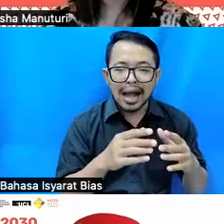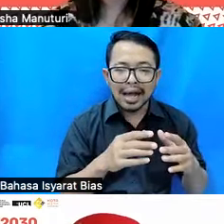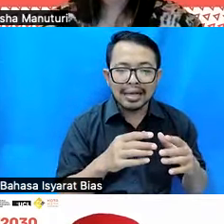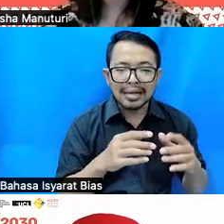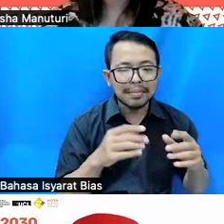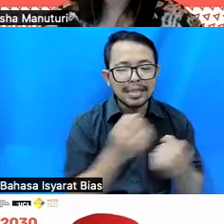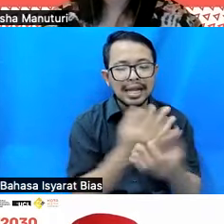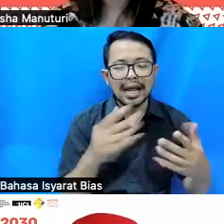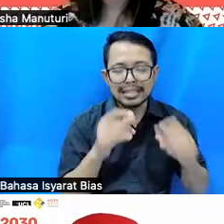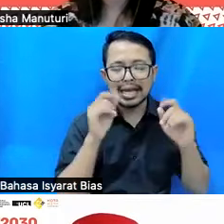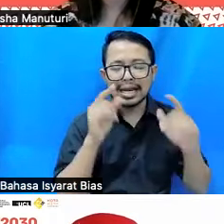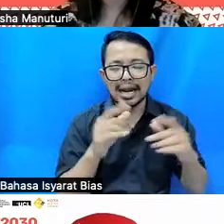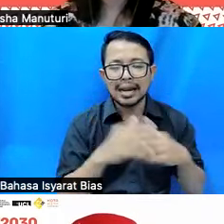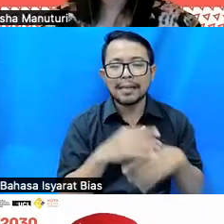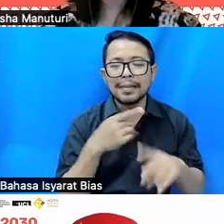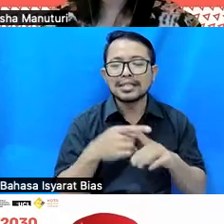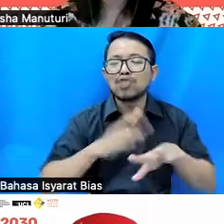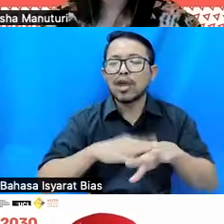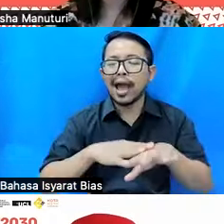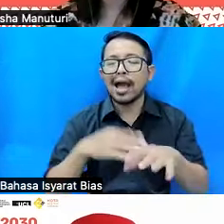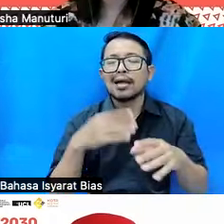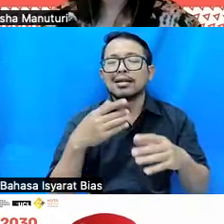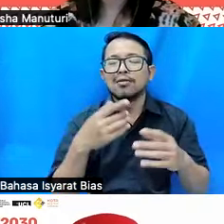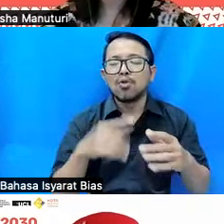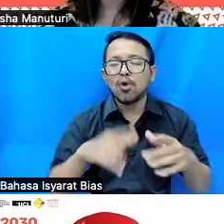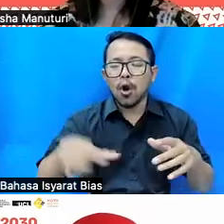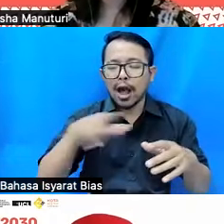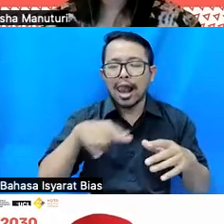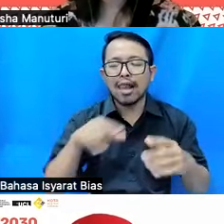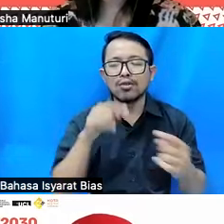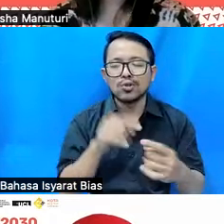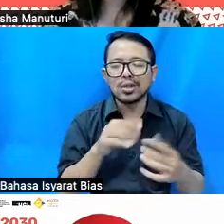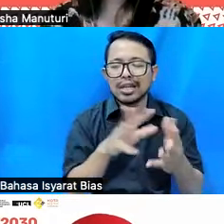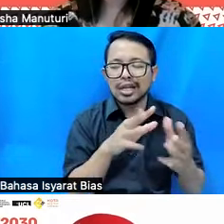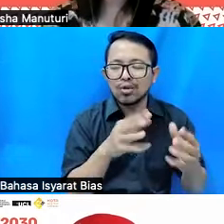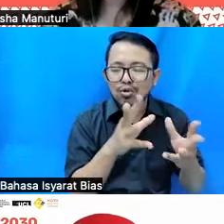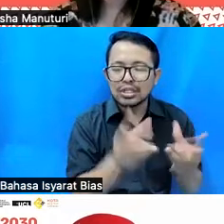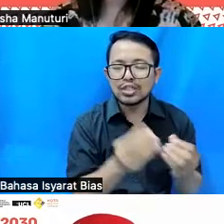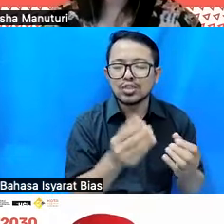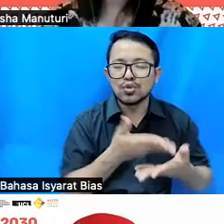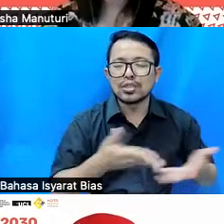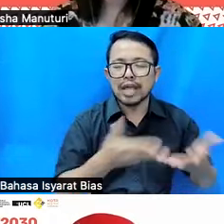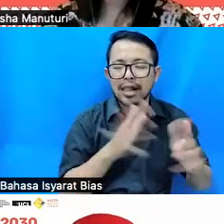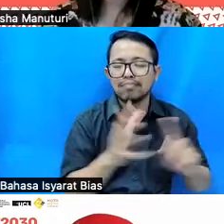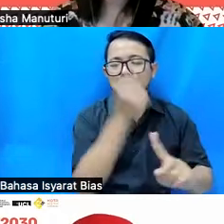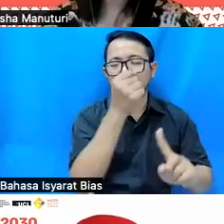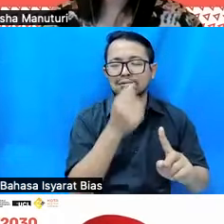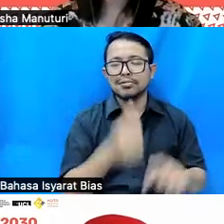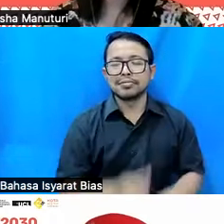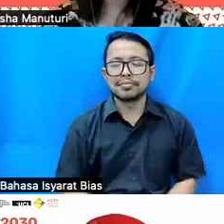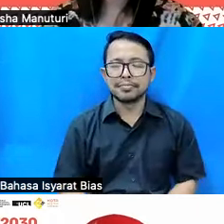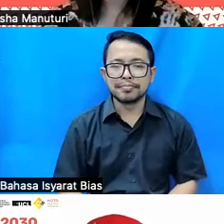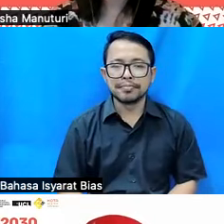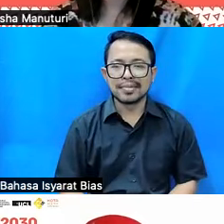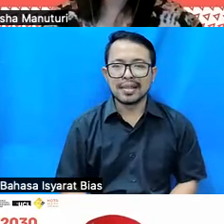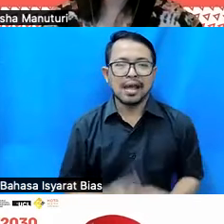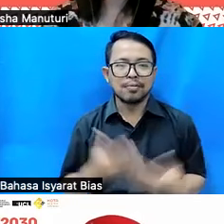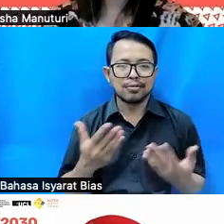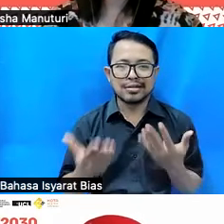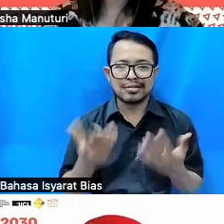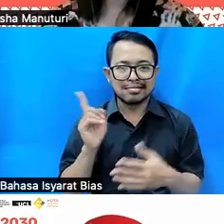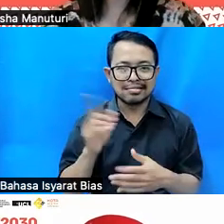the sustainability and to replicate these good practices. So I think